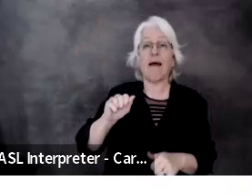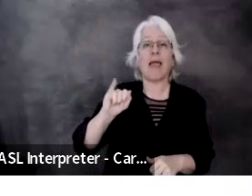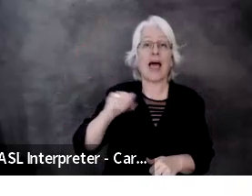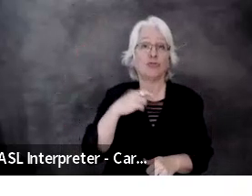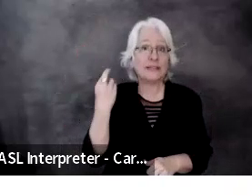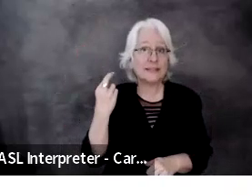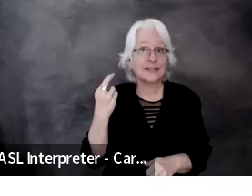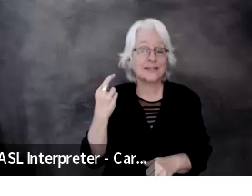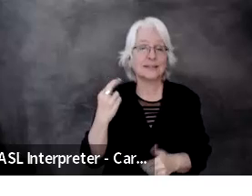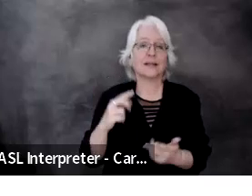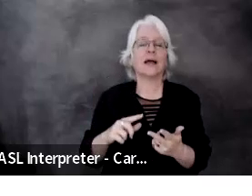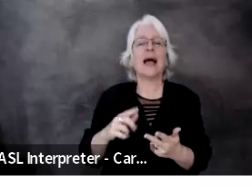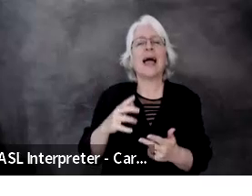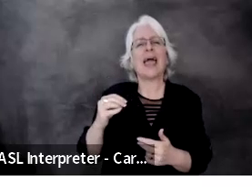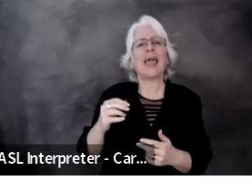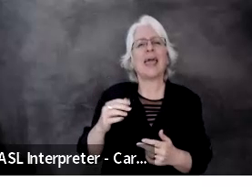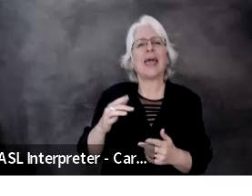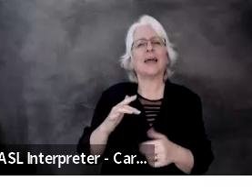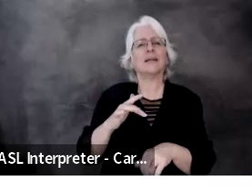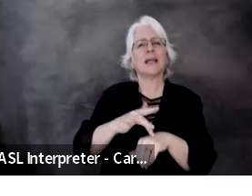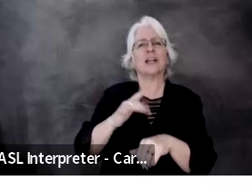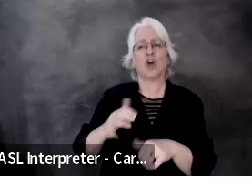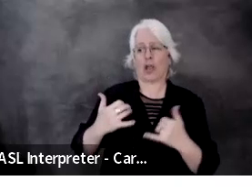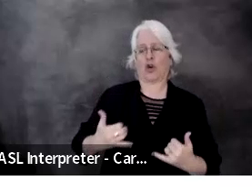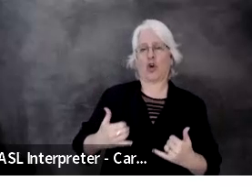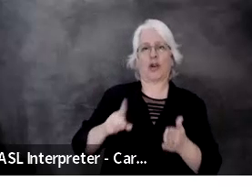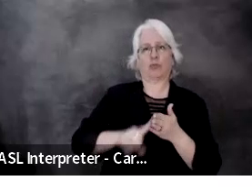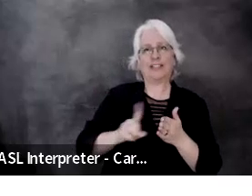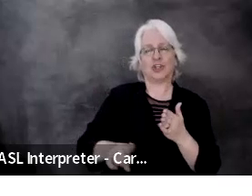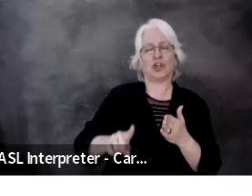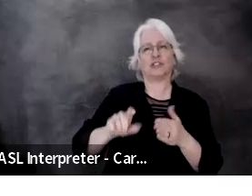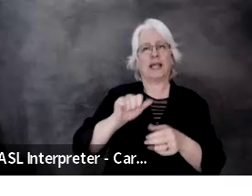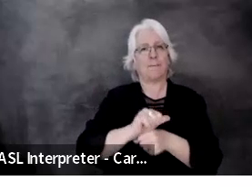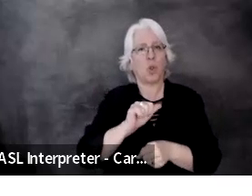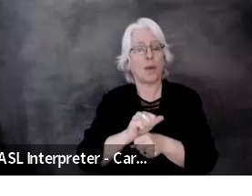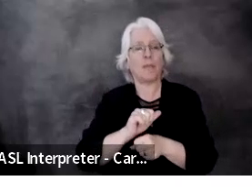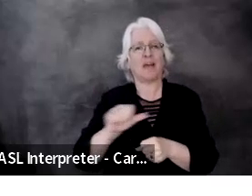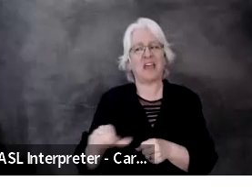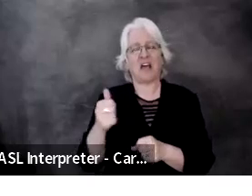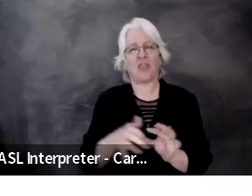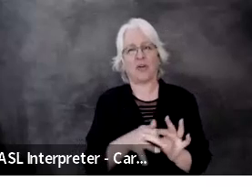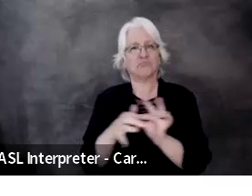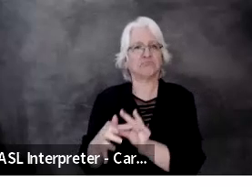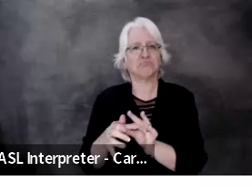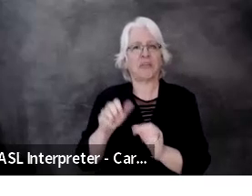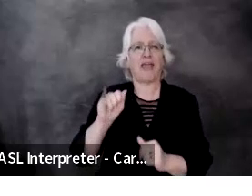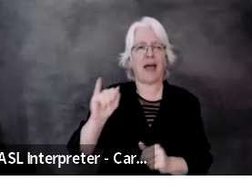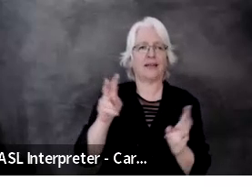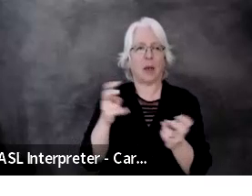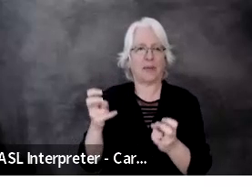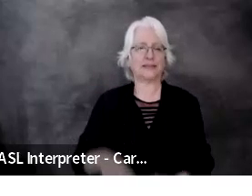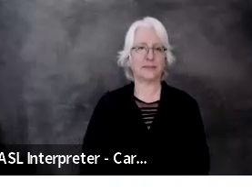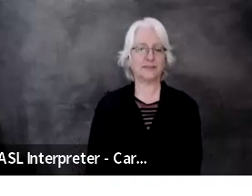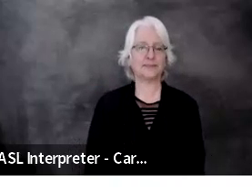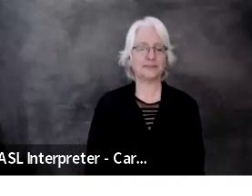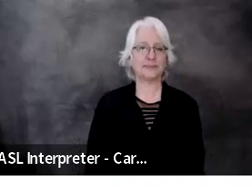risks, and touch on the current research, employment, and other related AI topics.